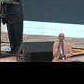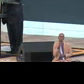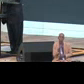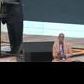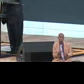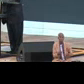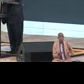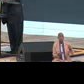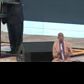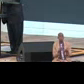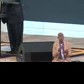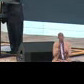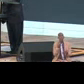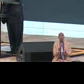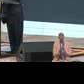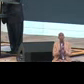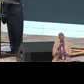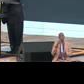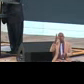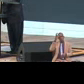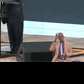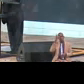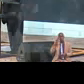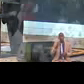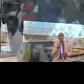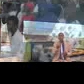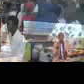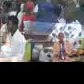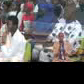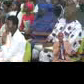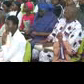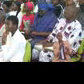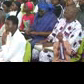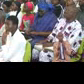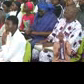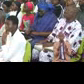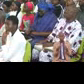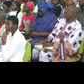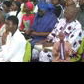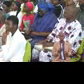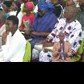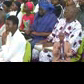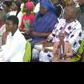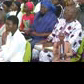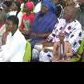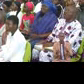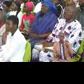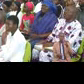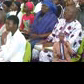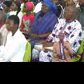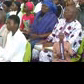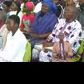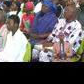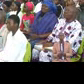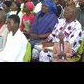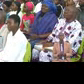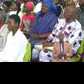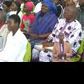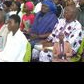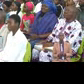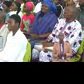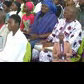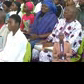we're getting older is the work of the devil. Is that the gift of Jesus? I said, is that the gift of